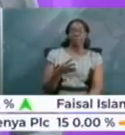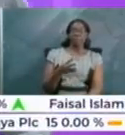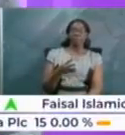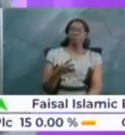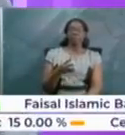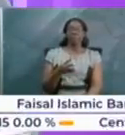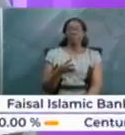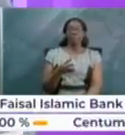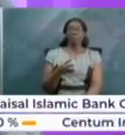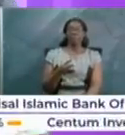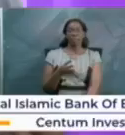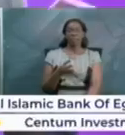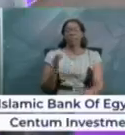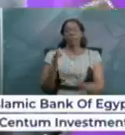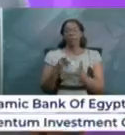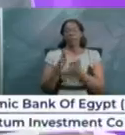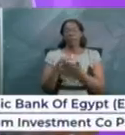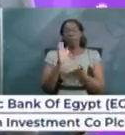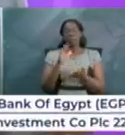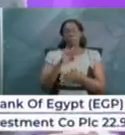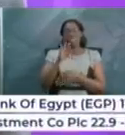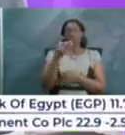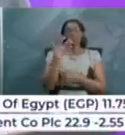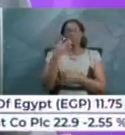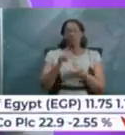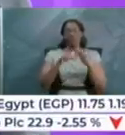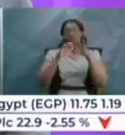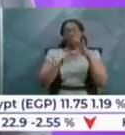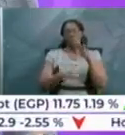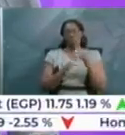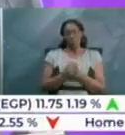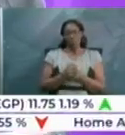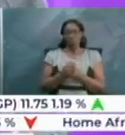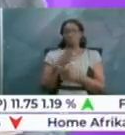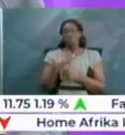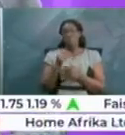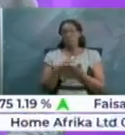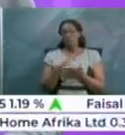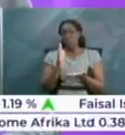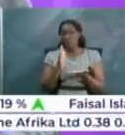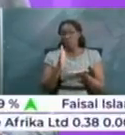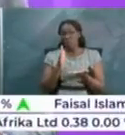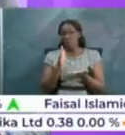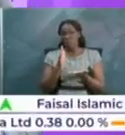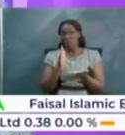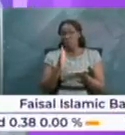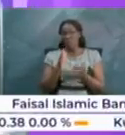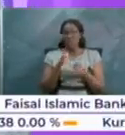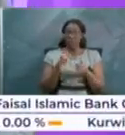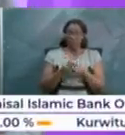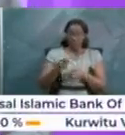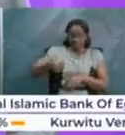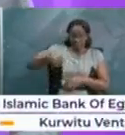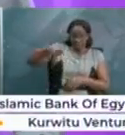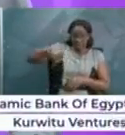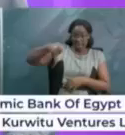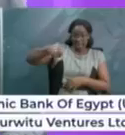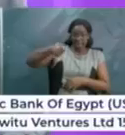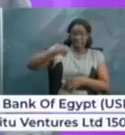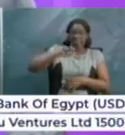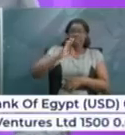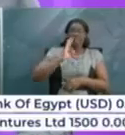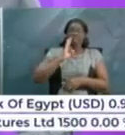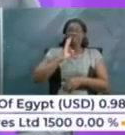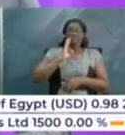to 3,500. Just tell us you're taking more than those pieces. Then the Avido bags go for